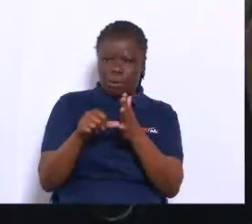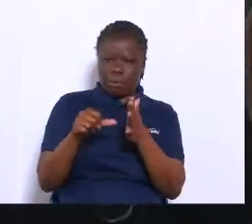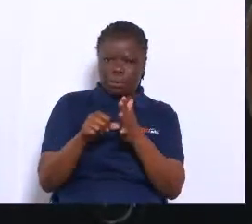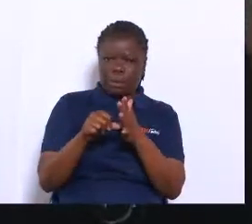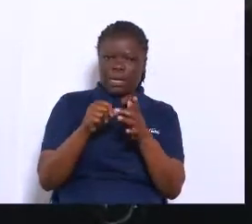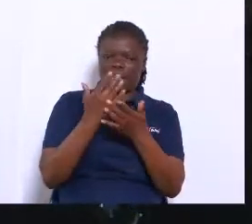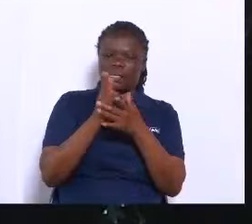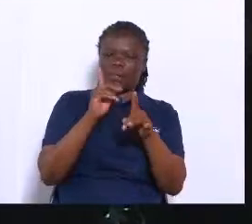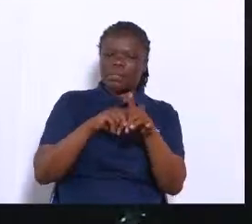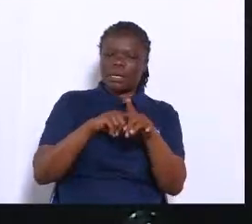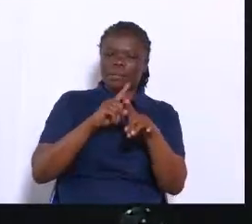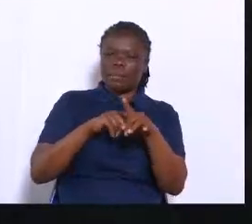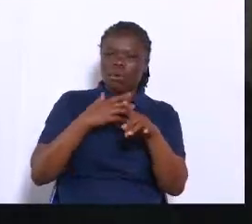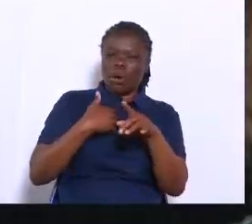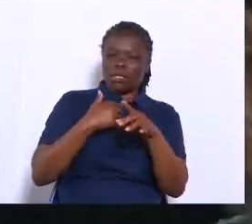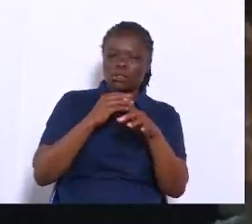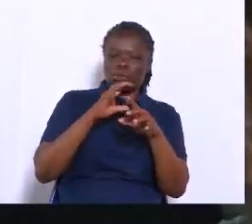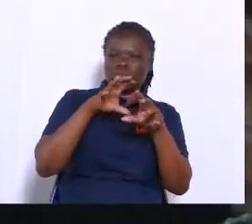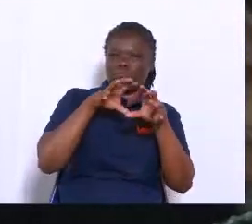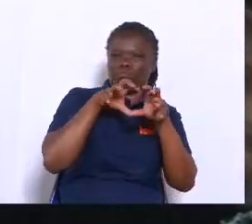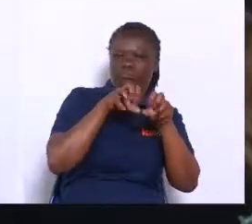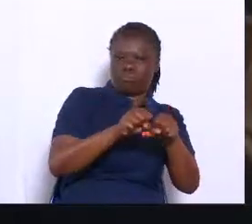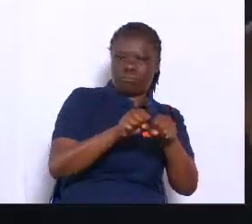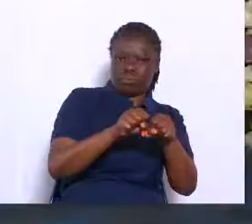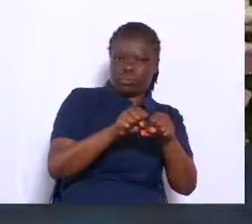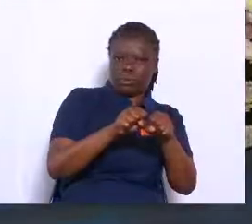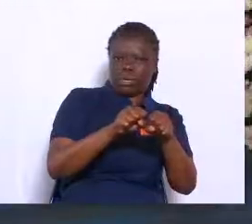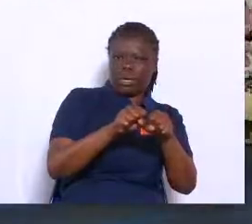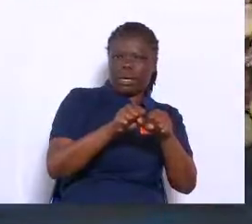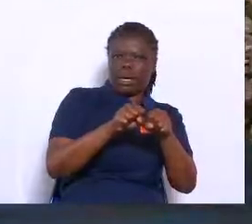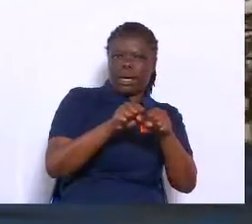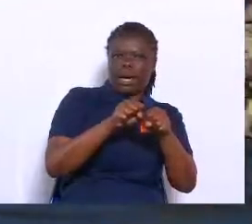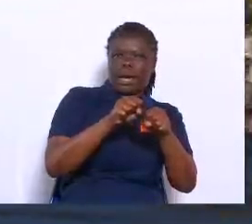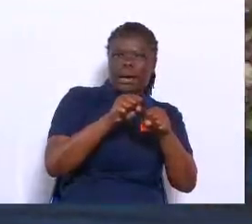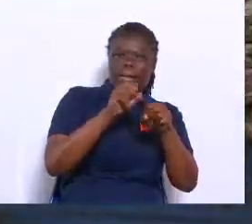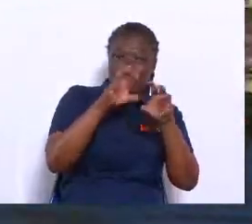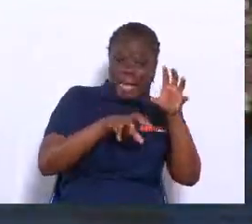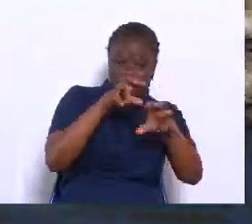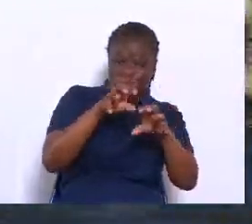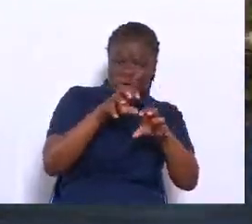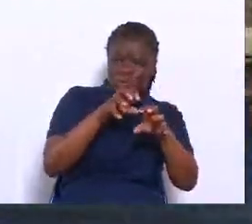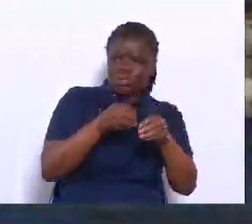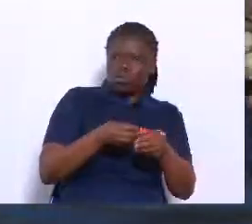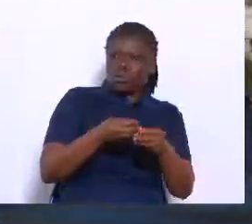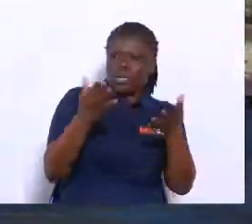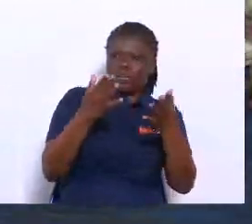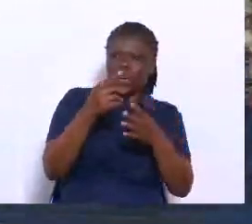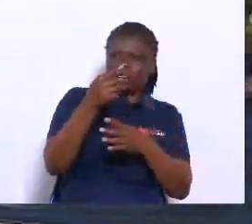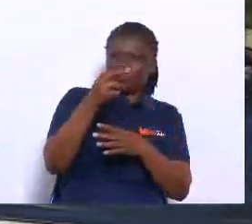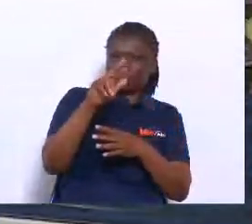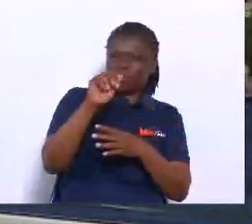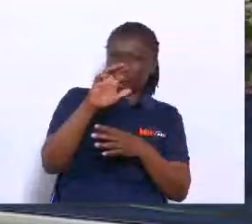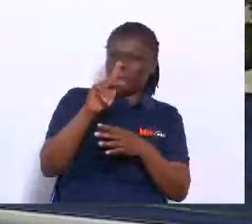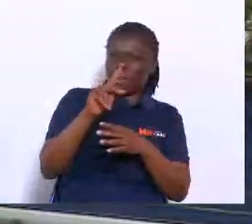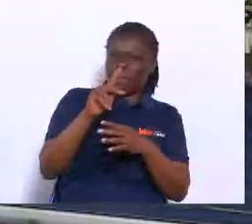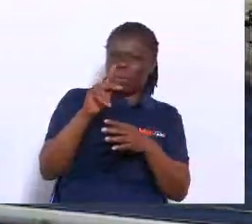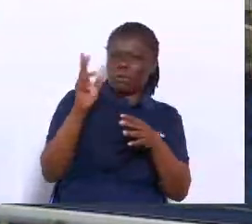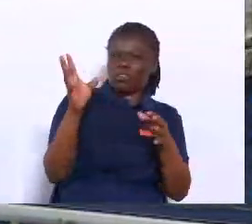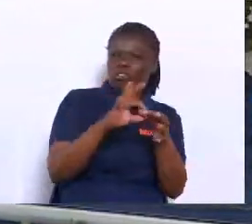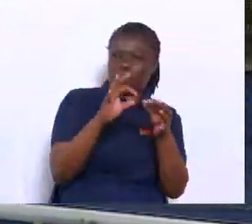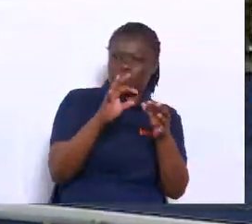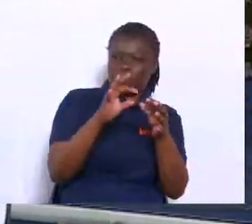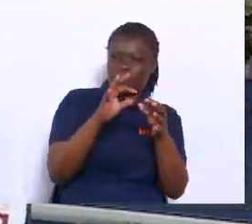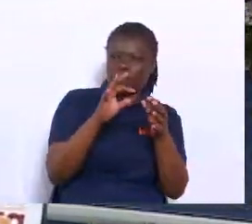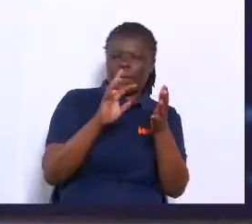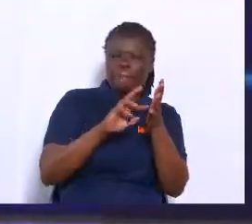catch animals, you set a trap, don't you? But sometimes, if you really want to catch them, you